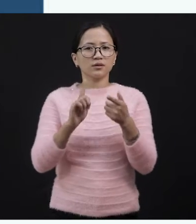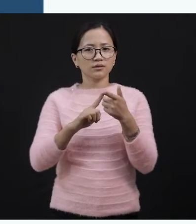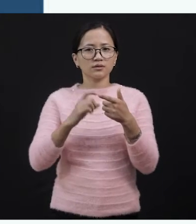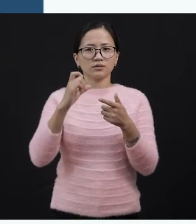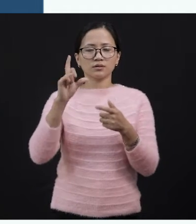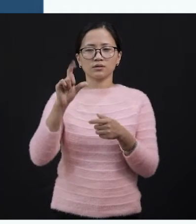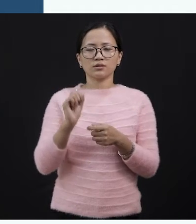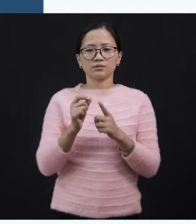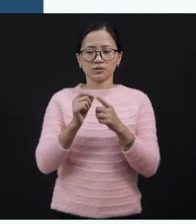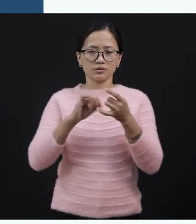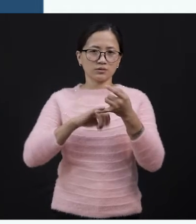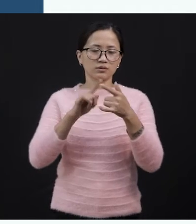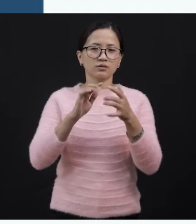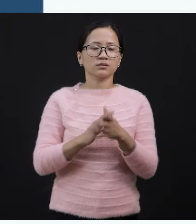eclipse.